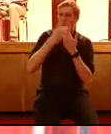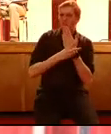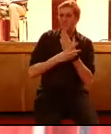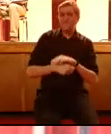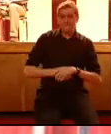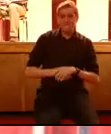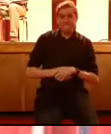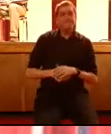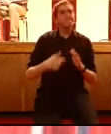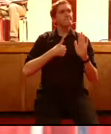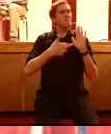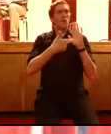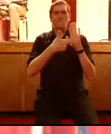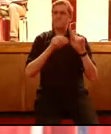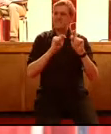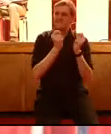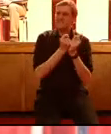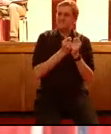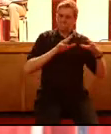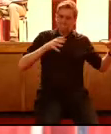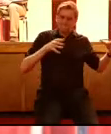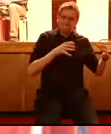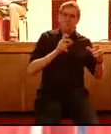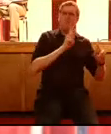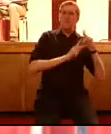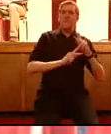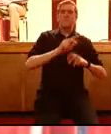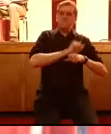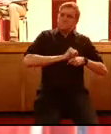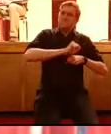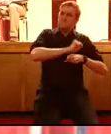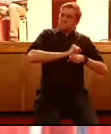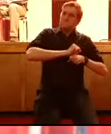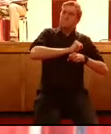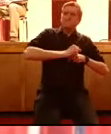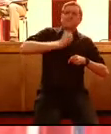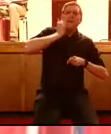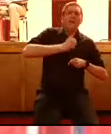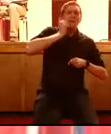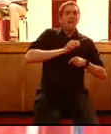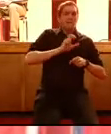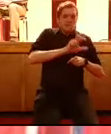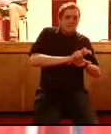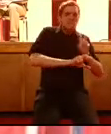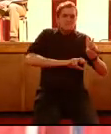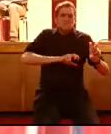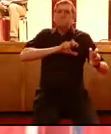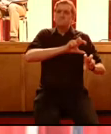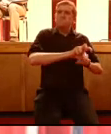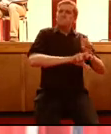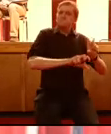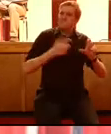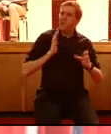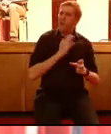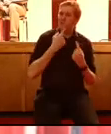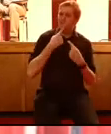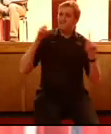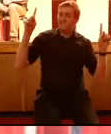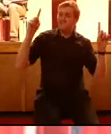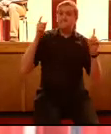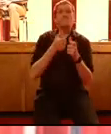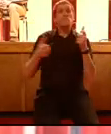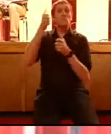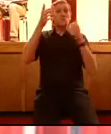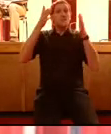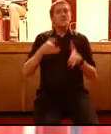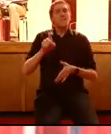I represent a team of very hardworking individuals that invest daily in the success of our youth. Being superintendent means you have to make the tough choices on a